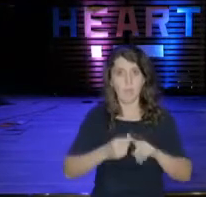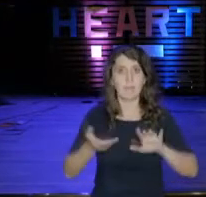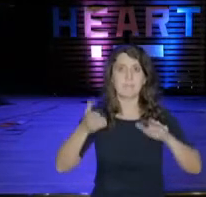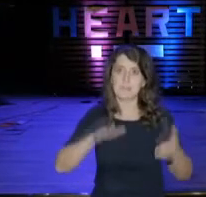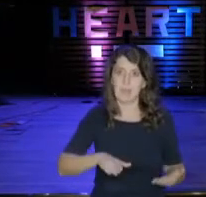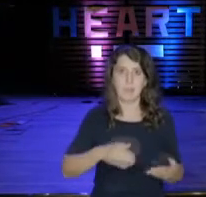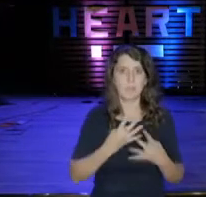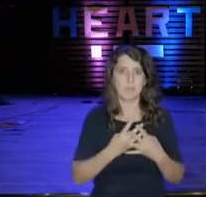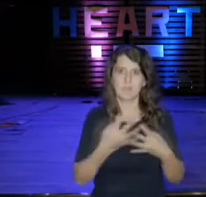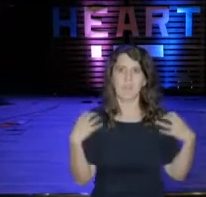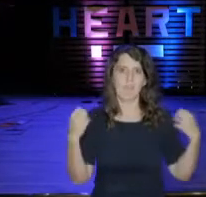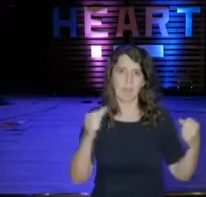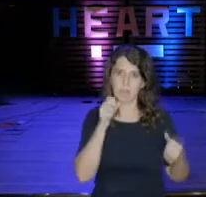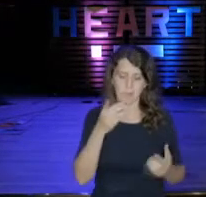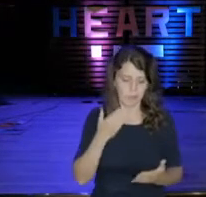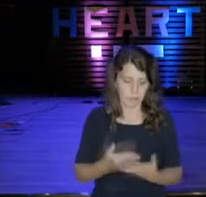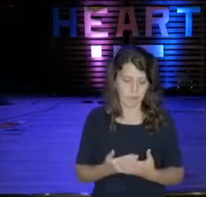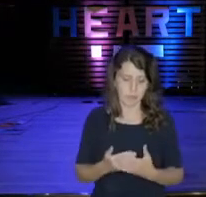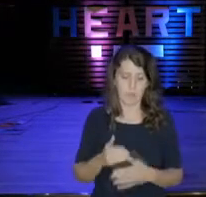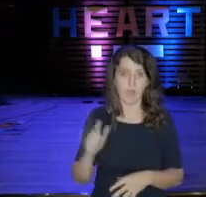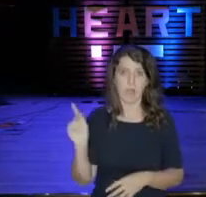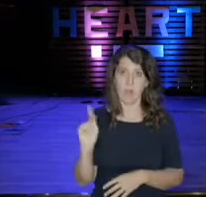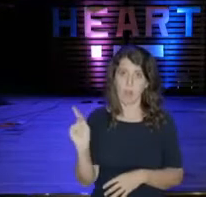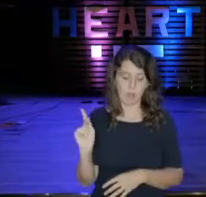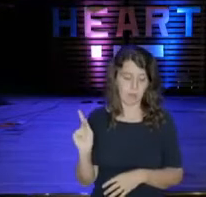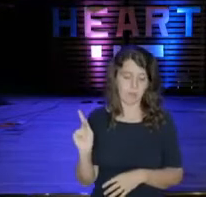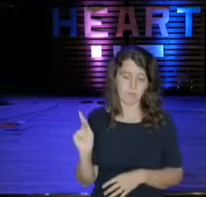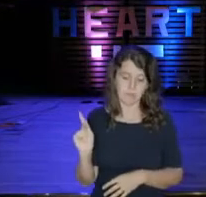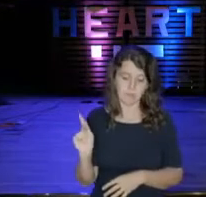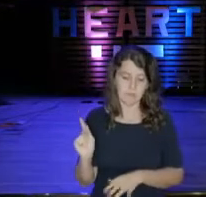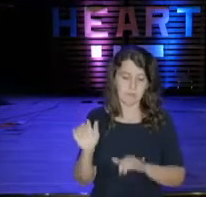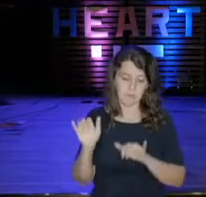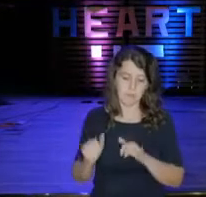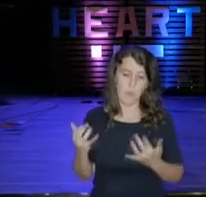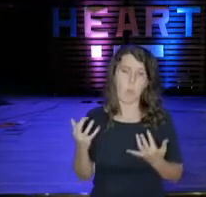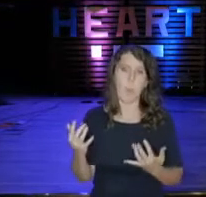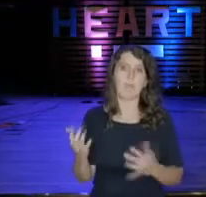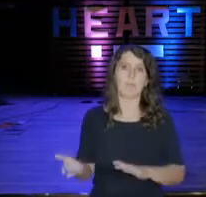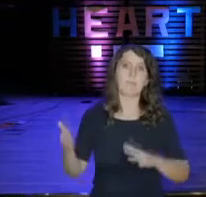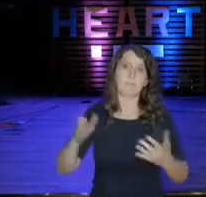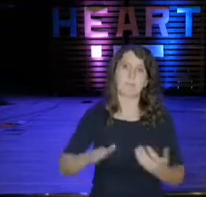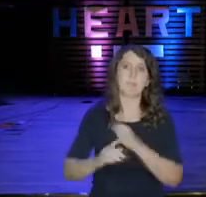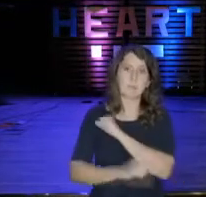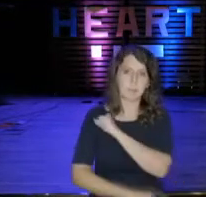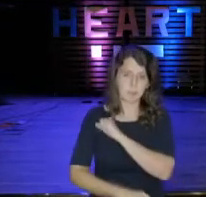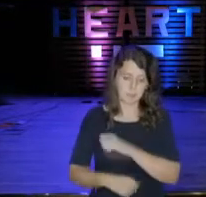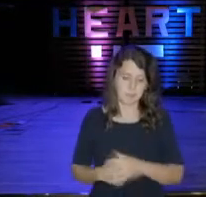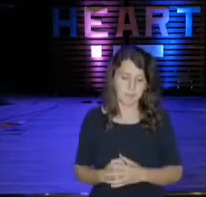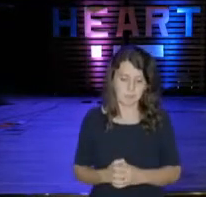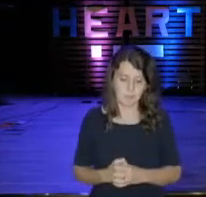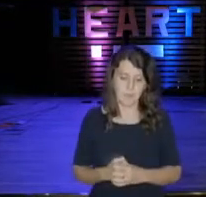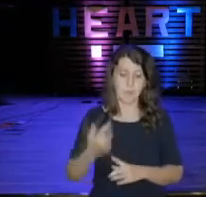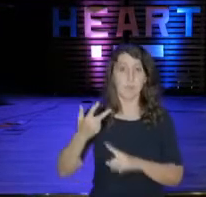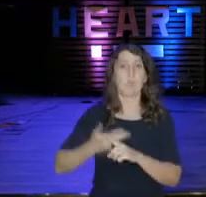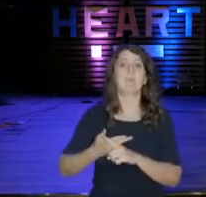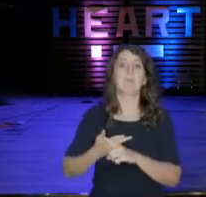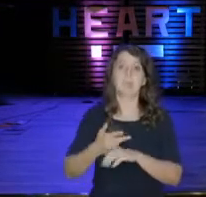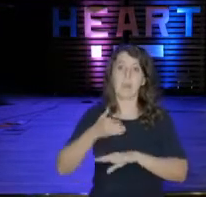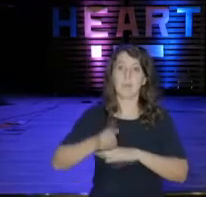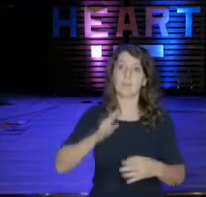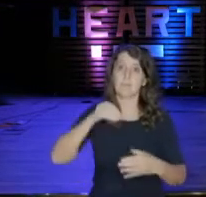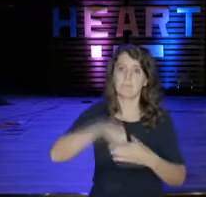not good. Carla remained on death row. 3 months after her imprisonment, she became a Christian.